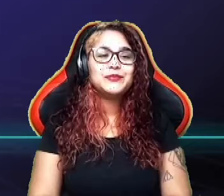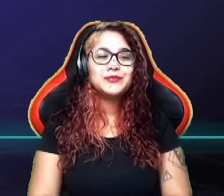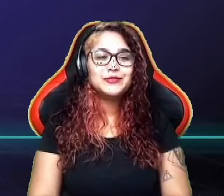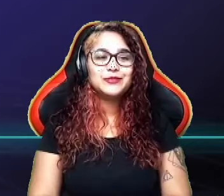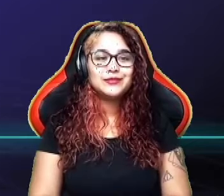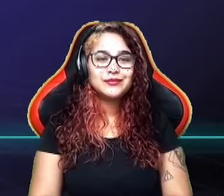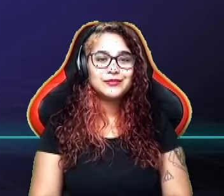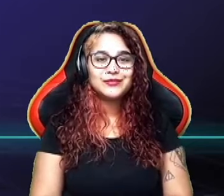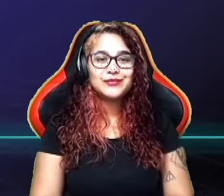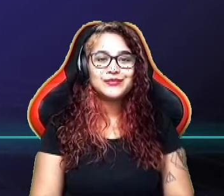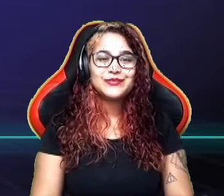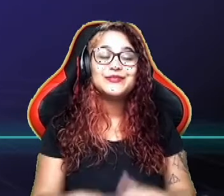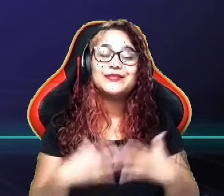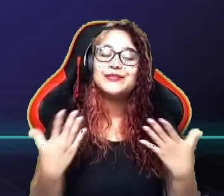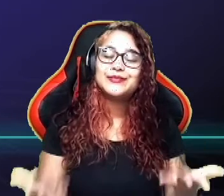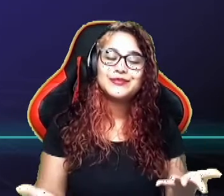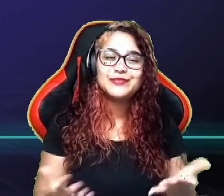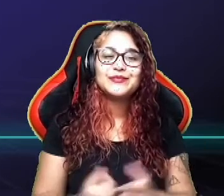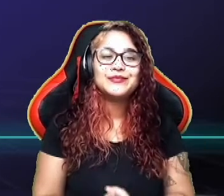yours.